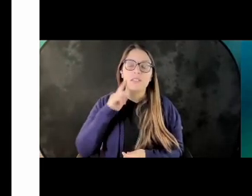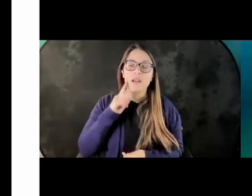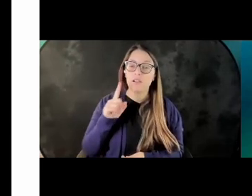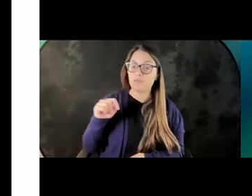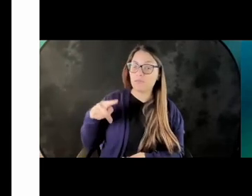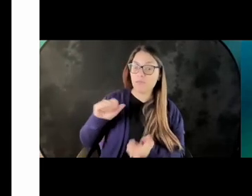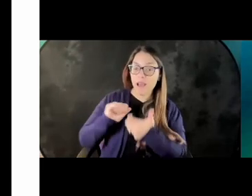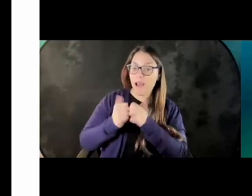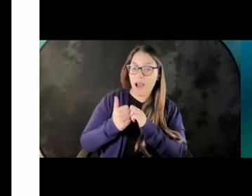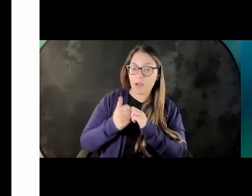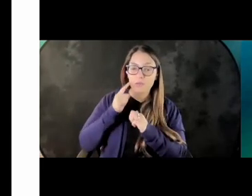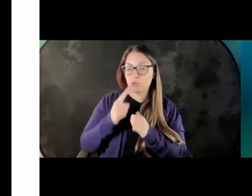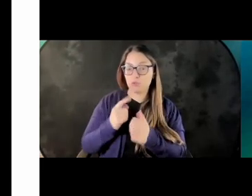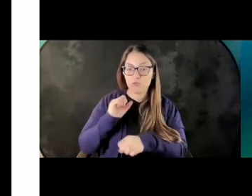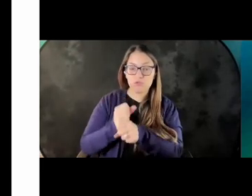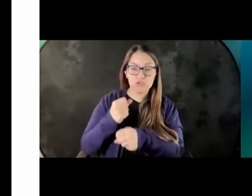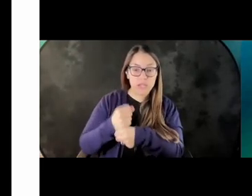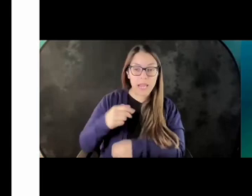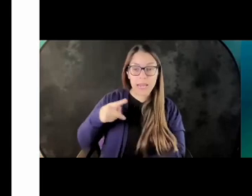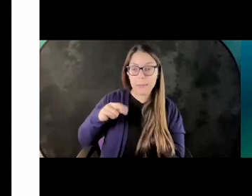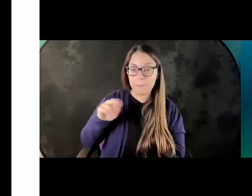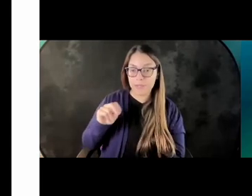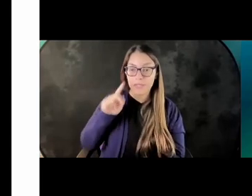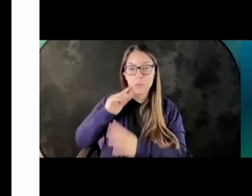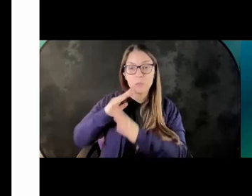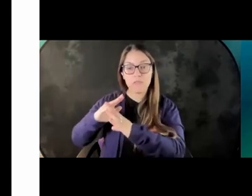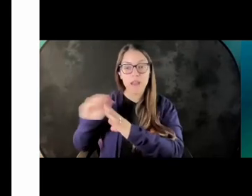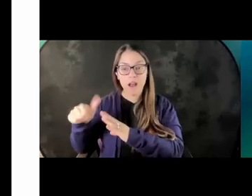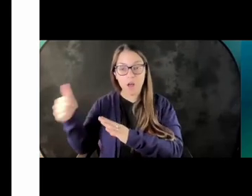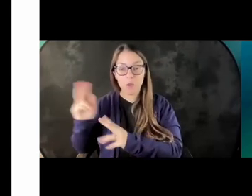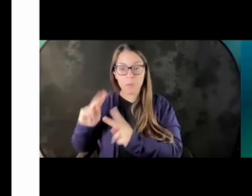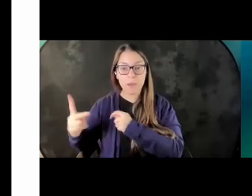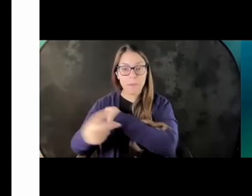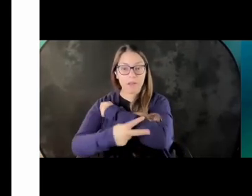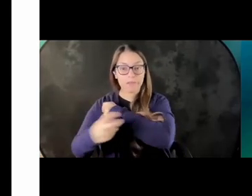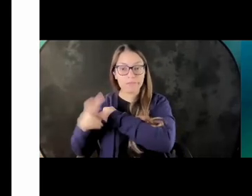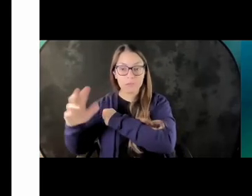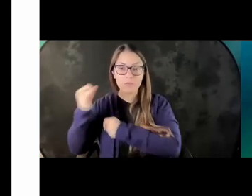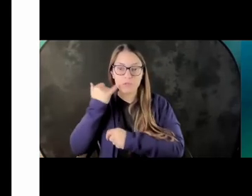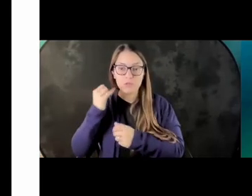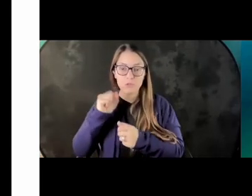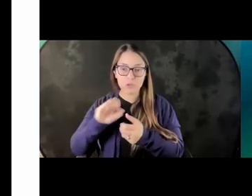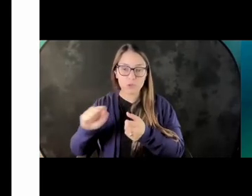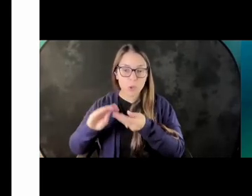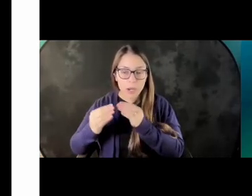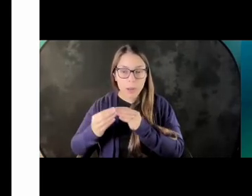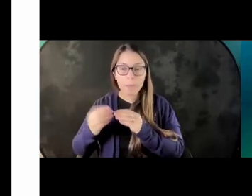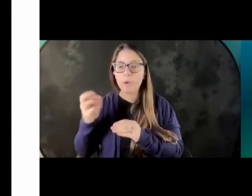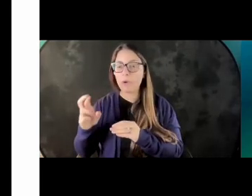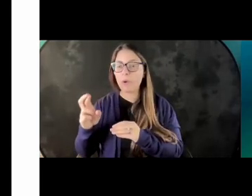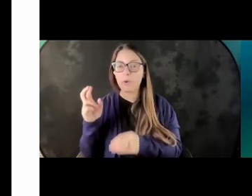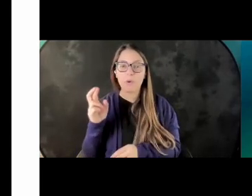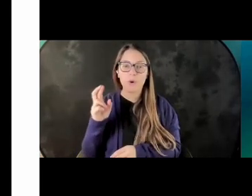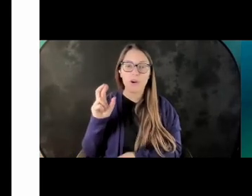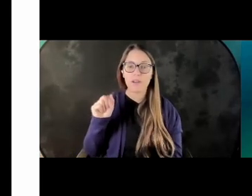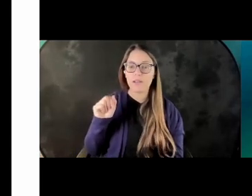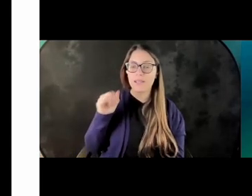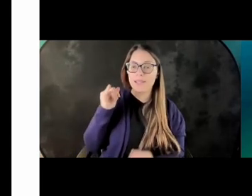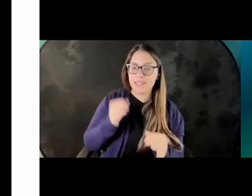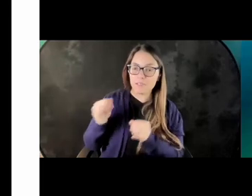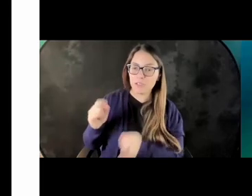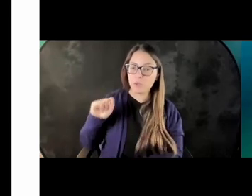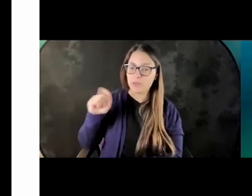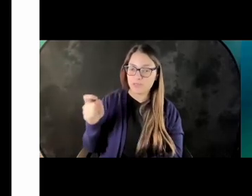from filing a tax return using your Social Security number or your ITIN, your individual tax